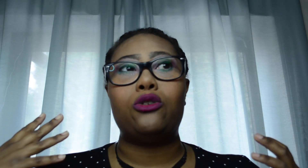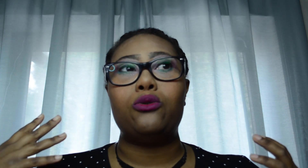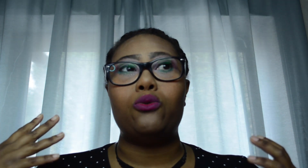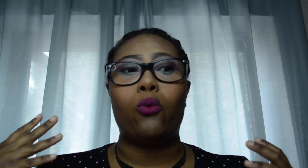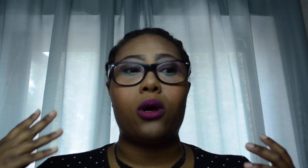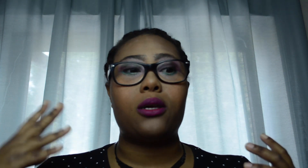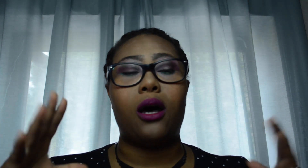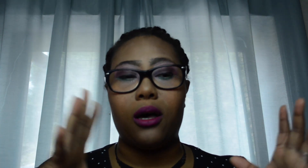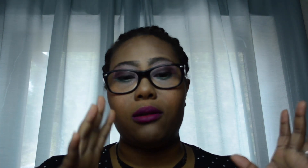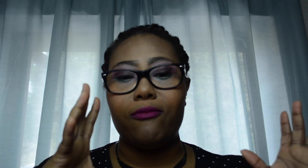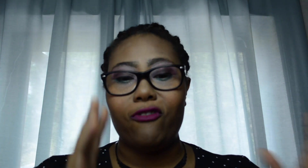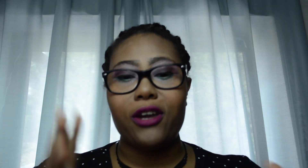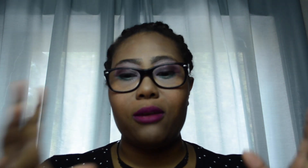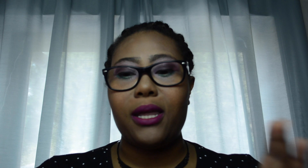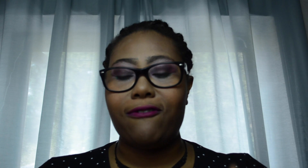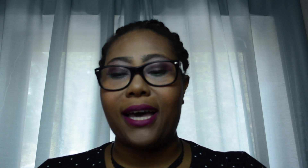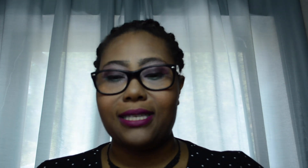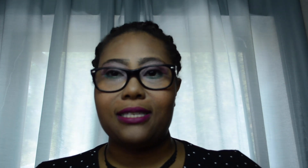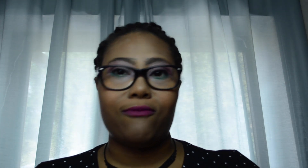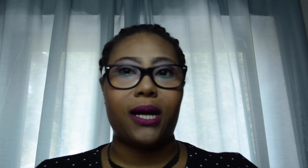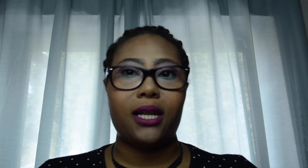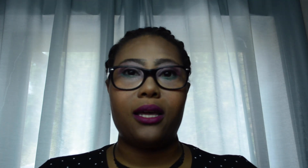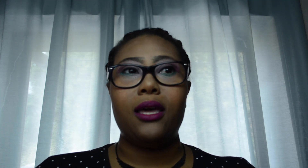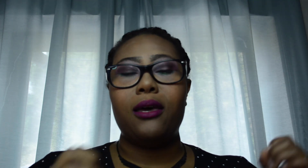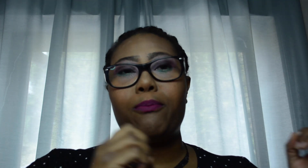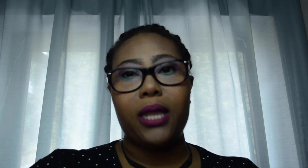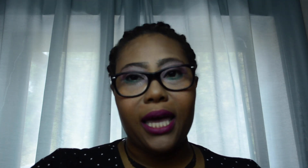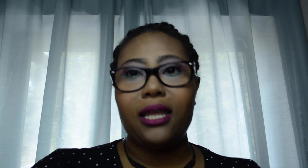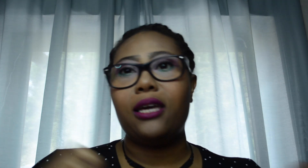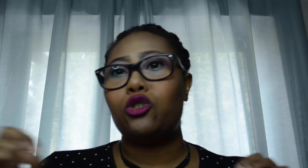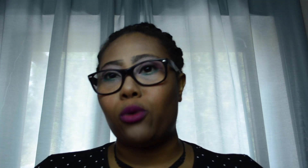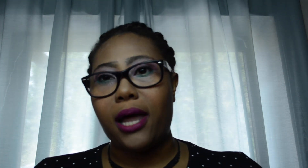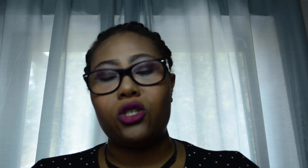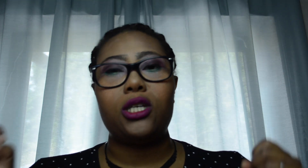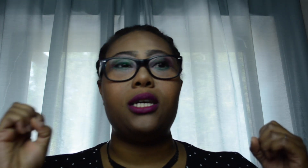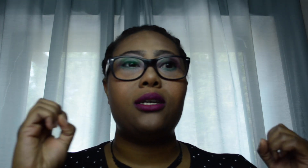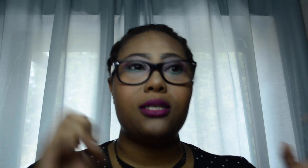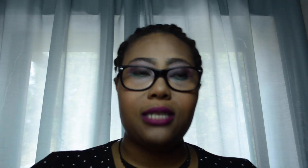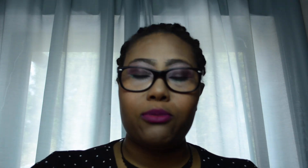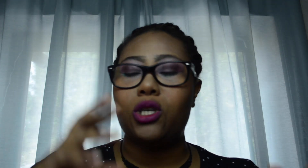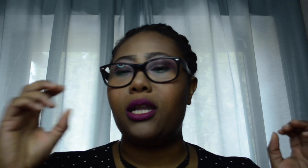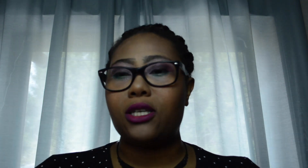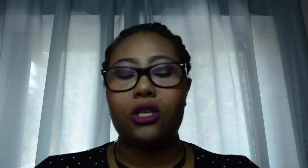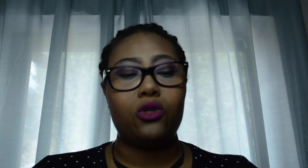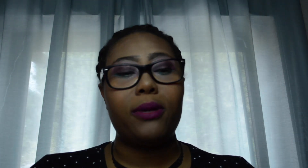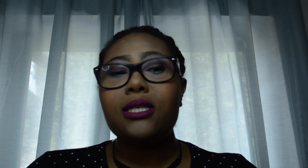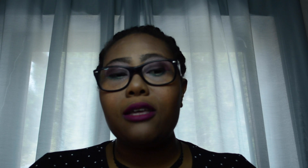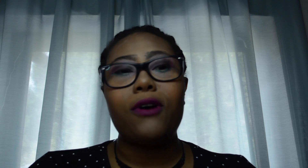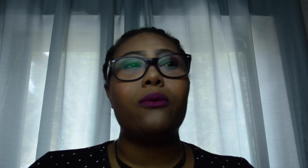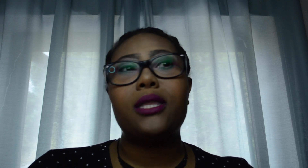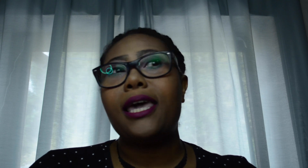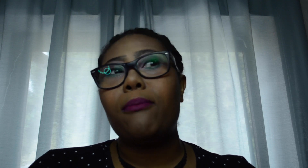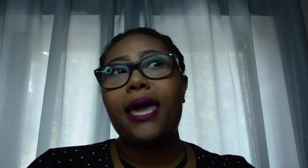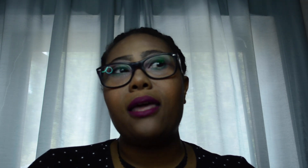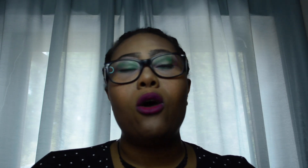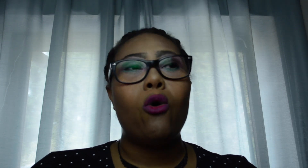basically to work on very many facets of marketing: planning, strategy, conception, execution. Basically